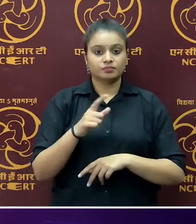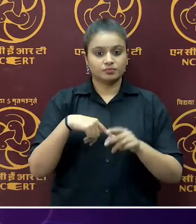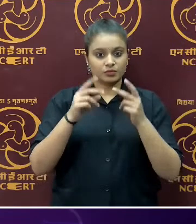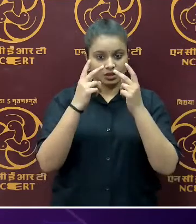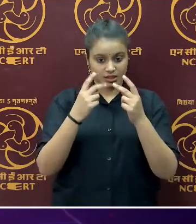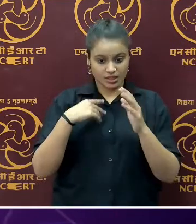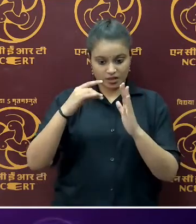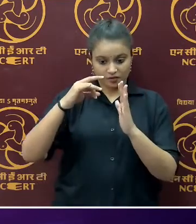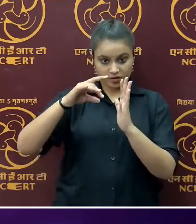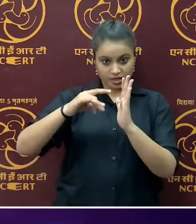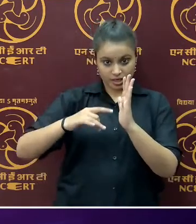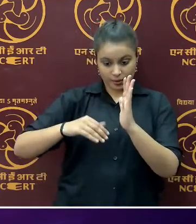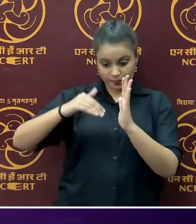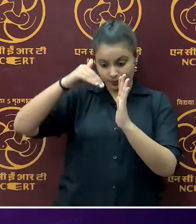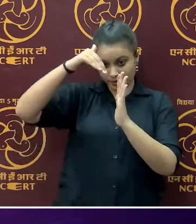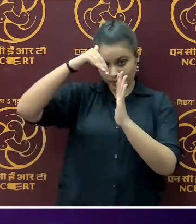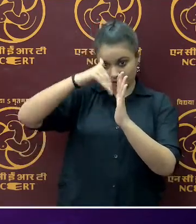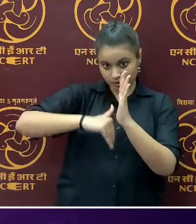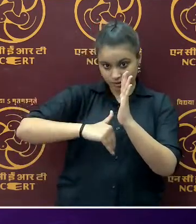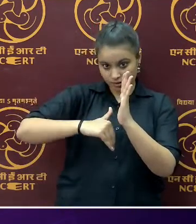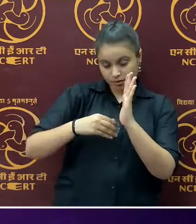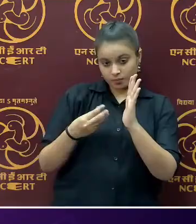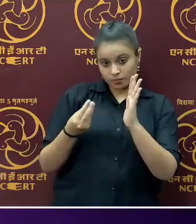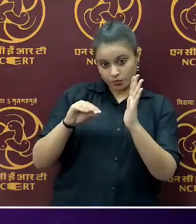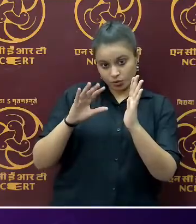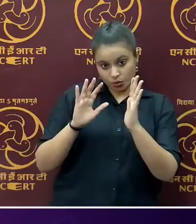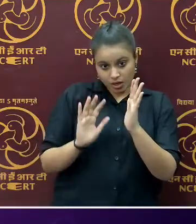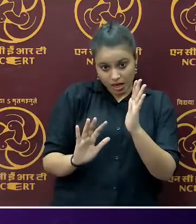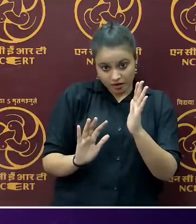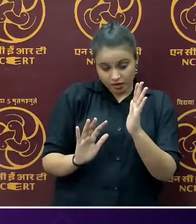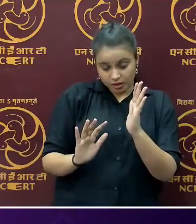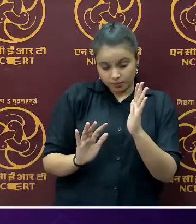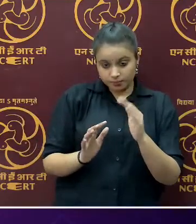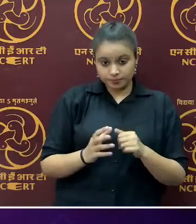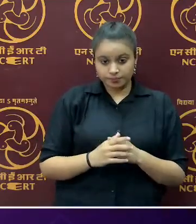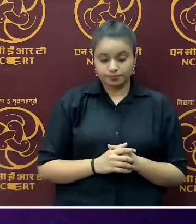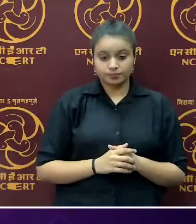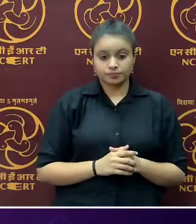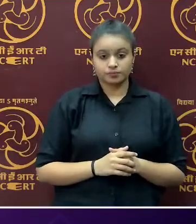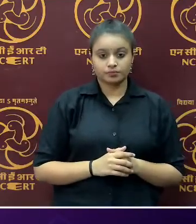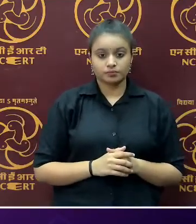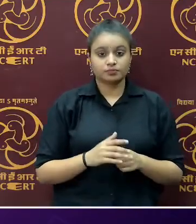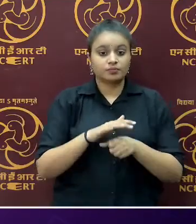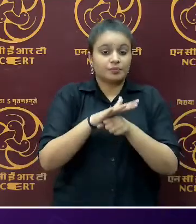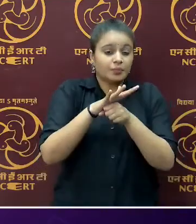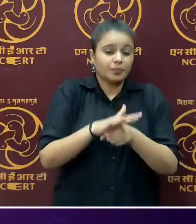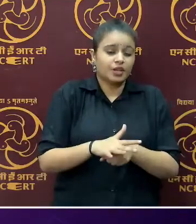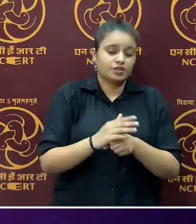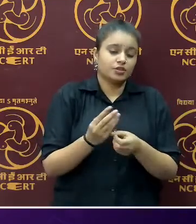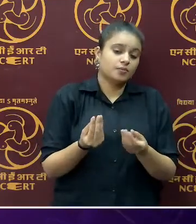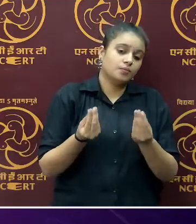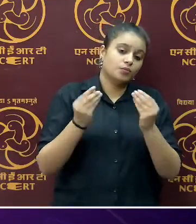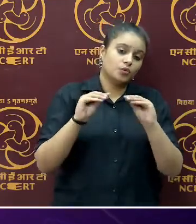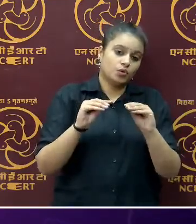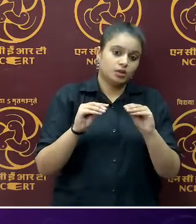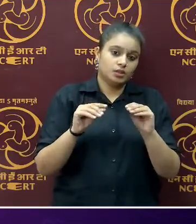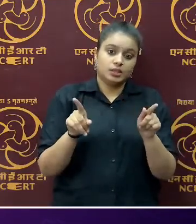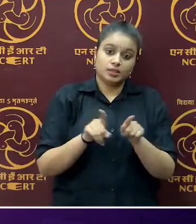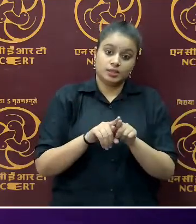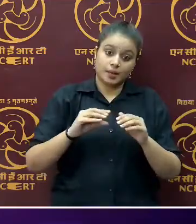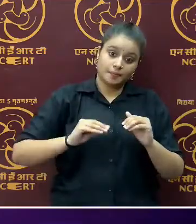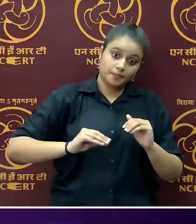the depth is increasing, as the depth is increasing, so the pressure is increasing. So, in